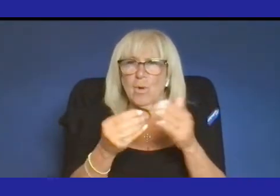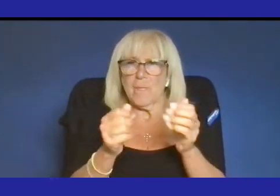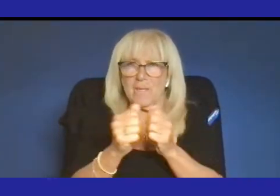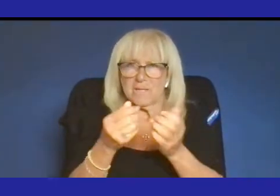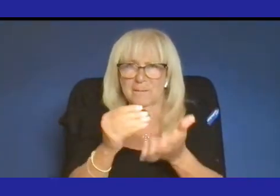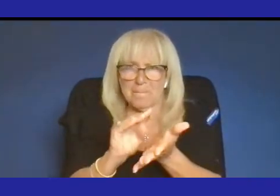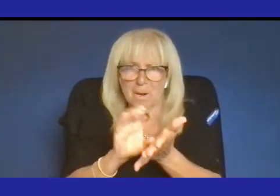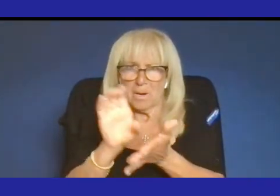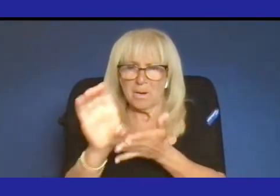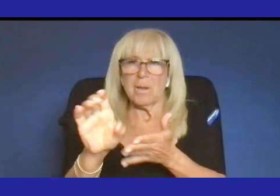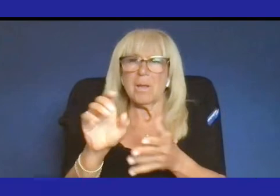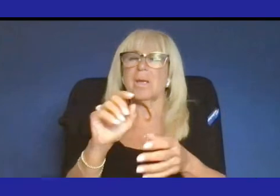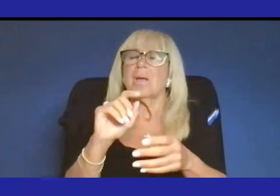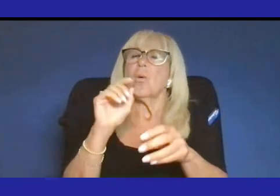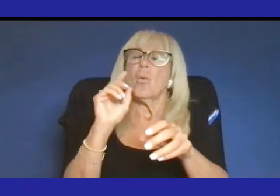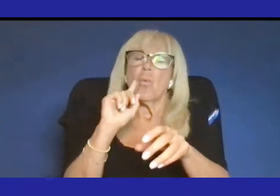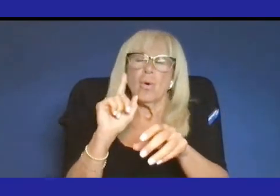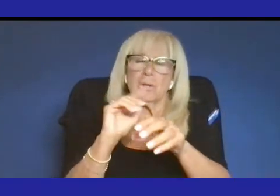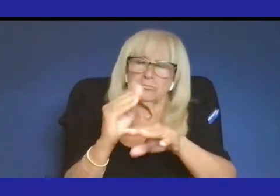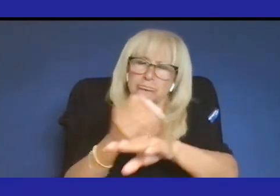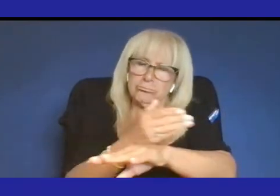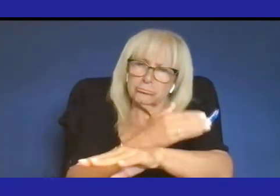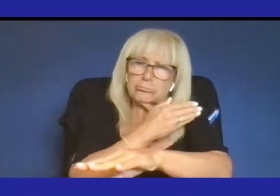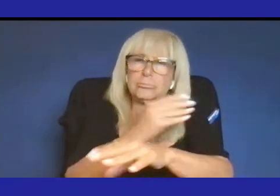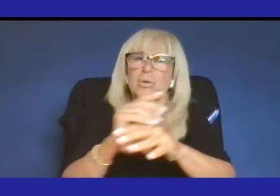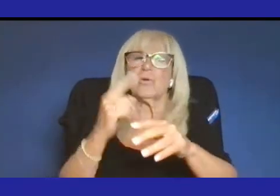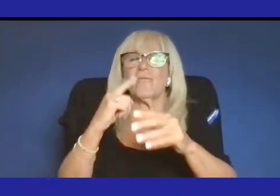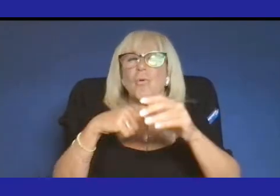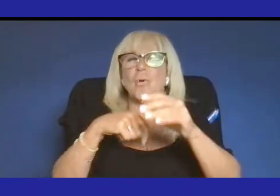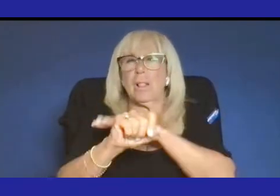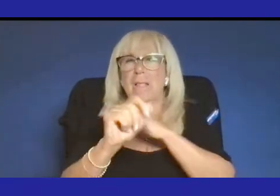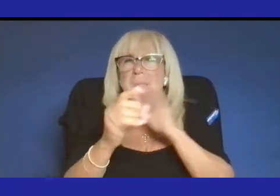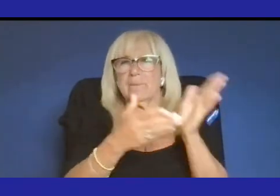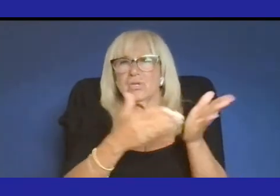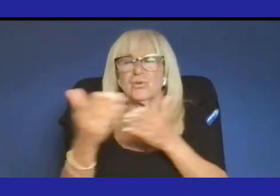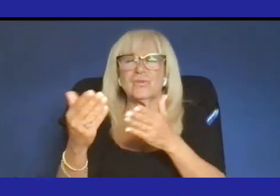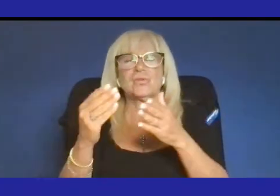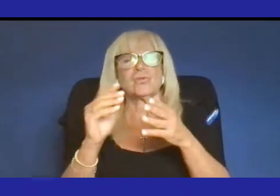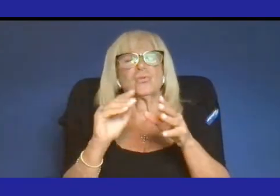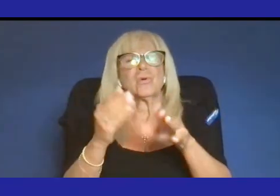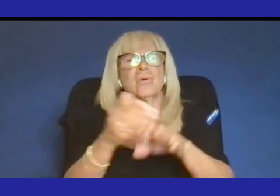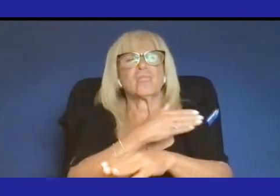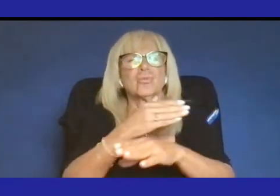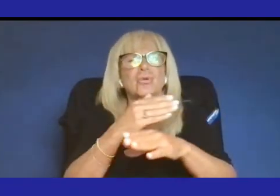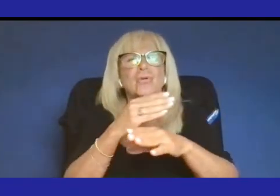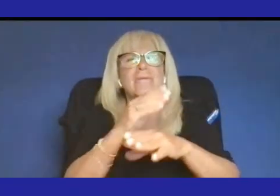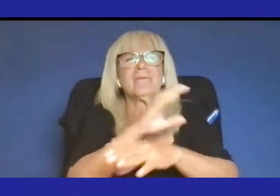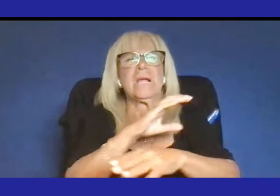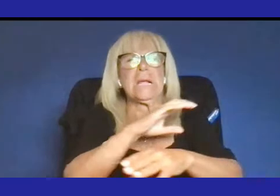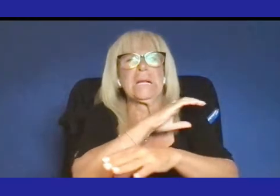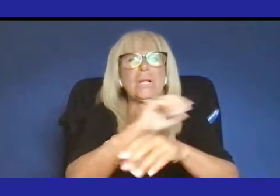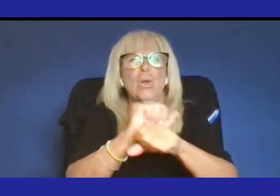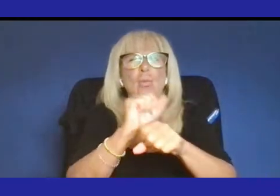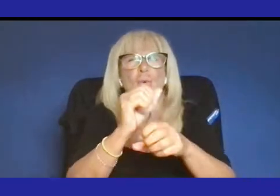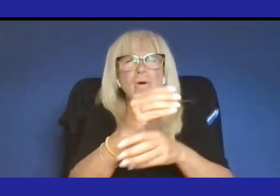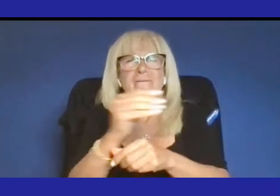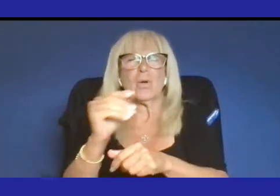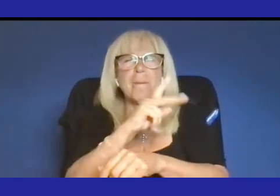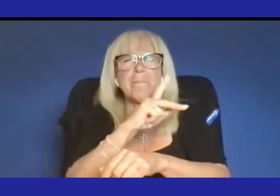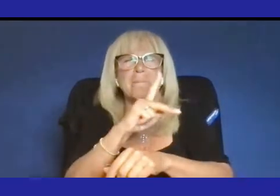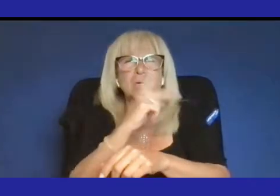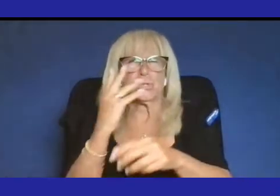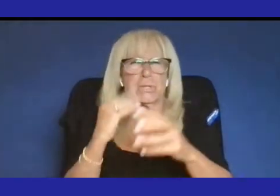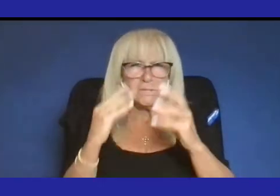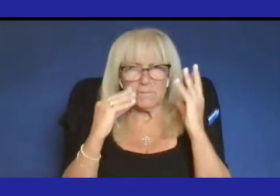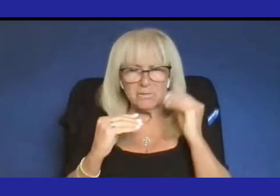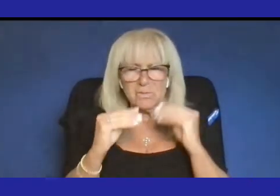to our labor and delivery units of these 3 facilities to improve clinical workflow and the patient experience. We are also finalizing the